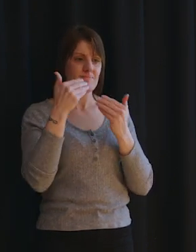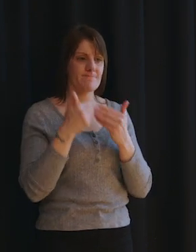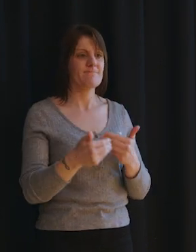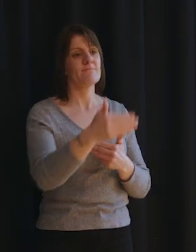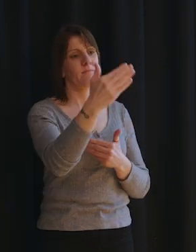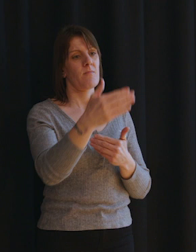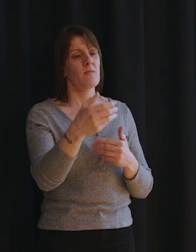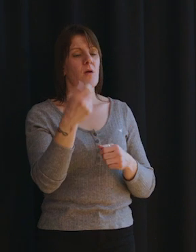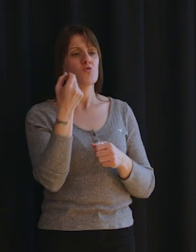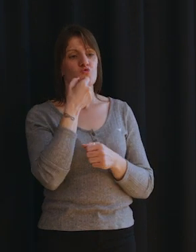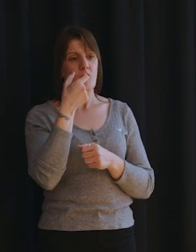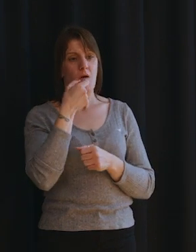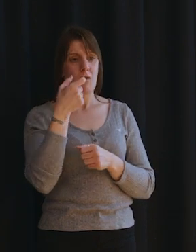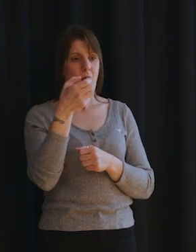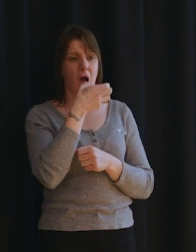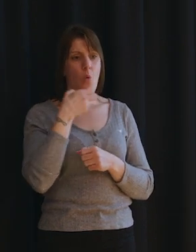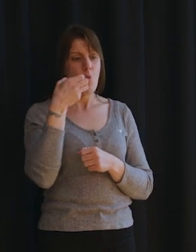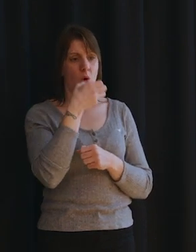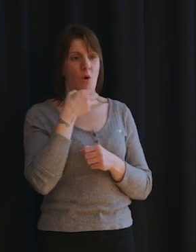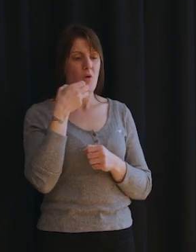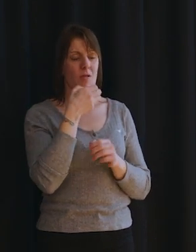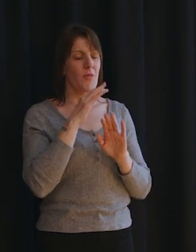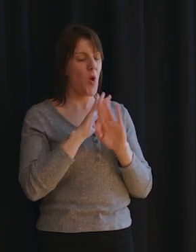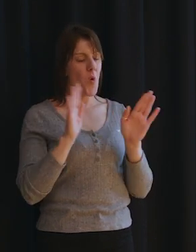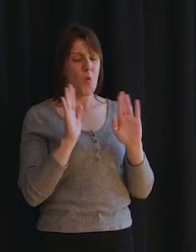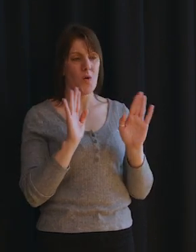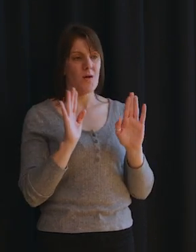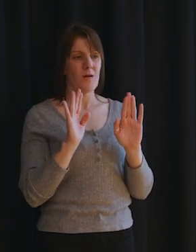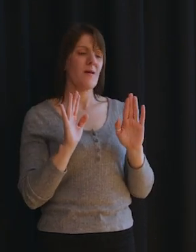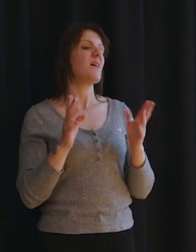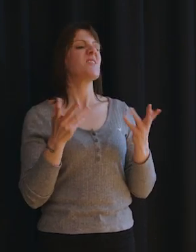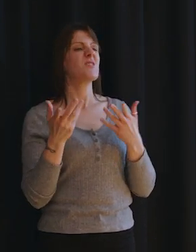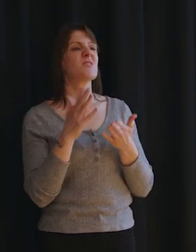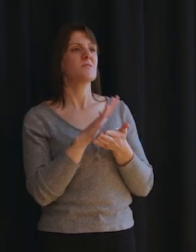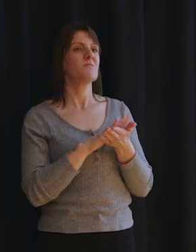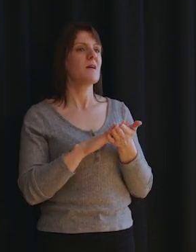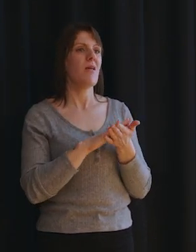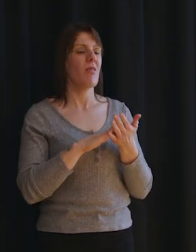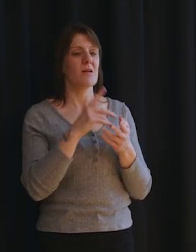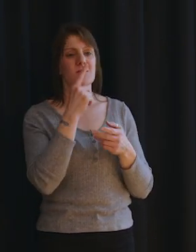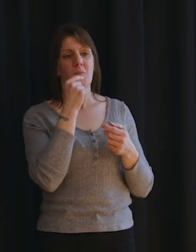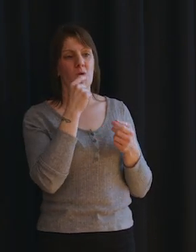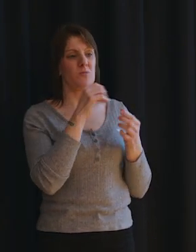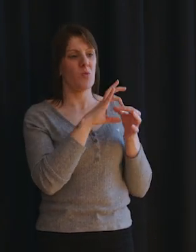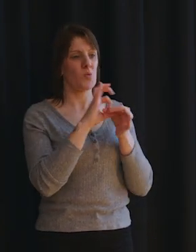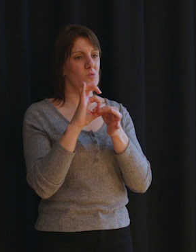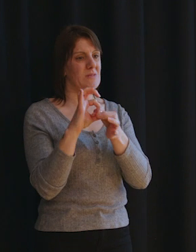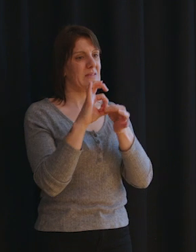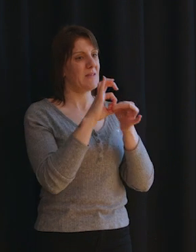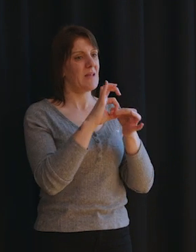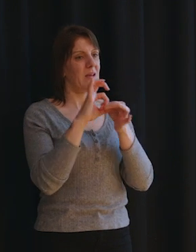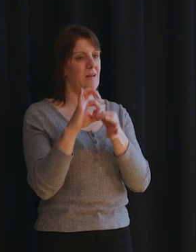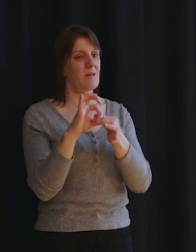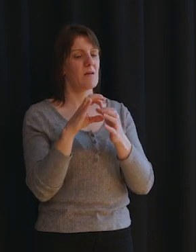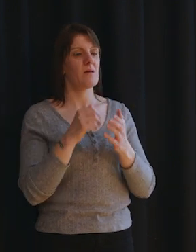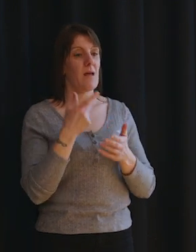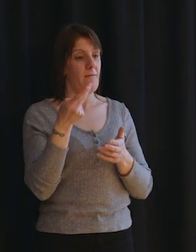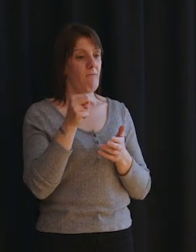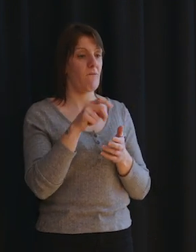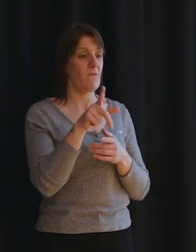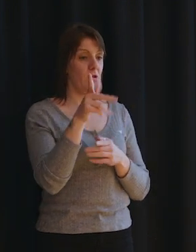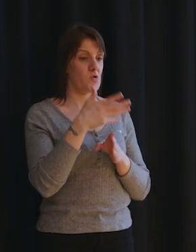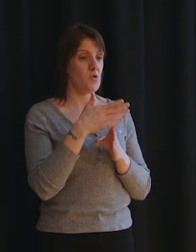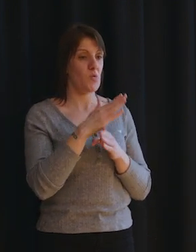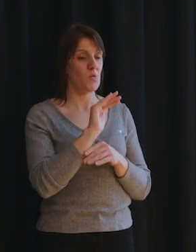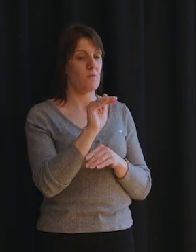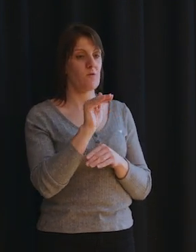kind of aware of the possible link between them and why they may search to go to use substances as well.